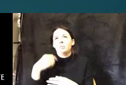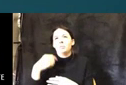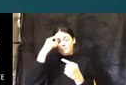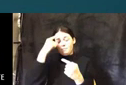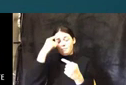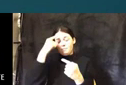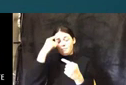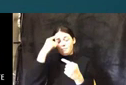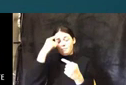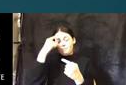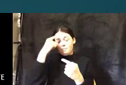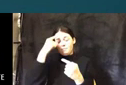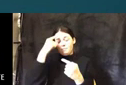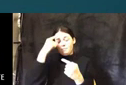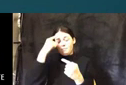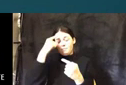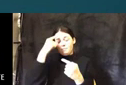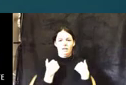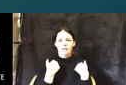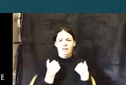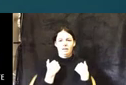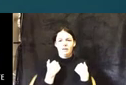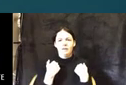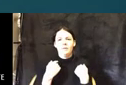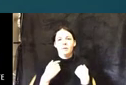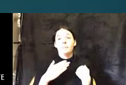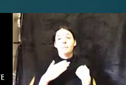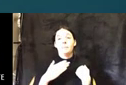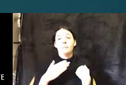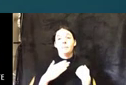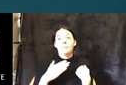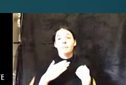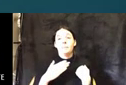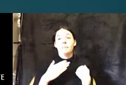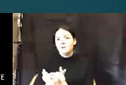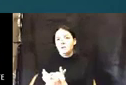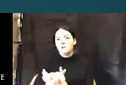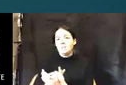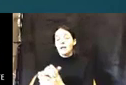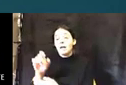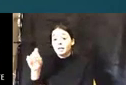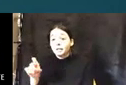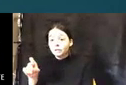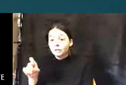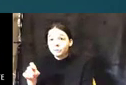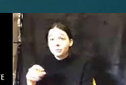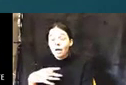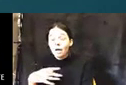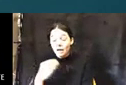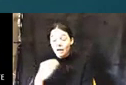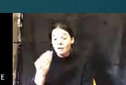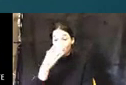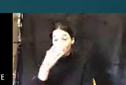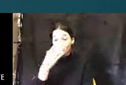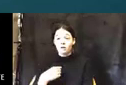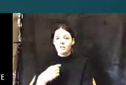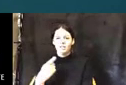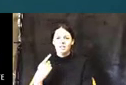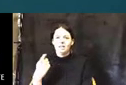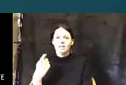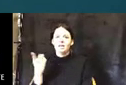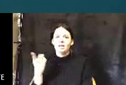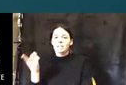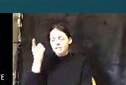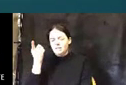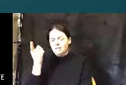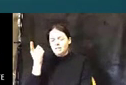with my husband, it was more of, I have to deal with this because I am the white guy in the room and he thinks that I'm just going to agree with him. Right. It's